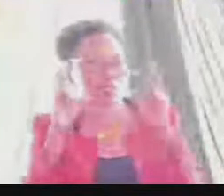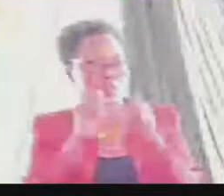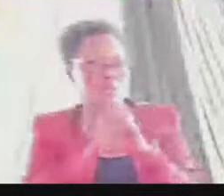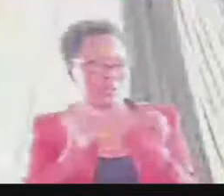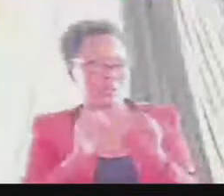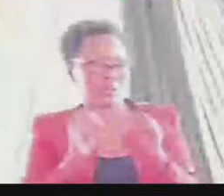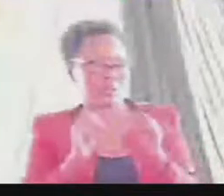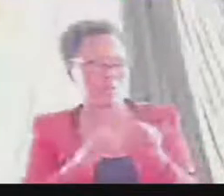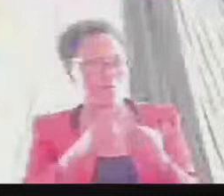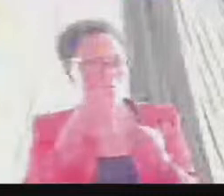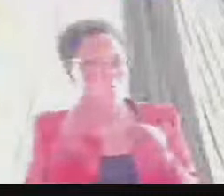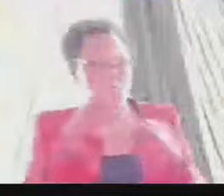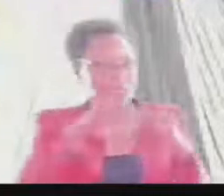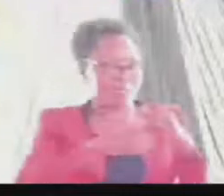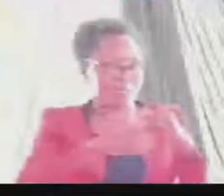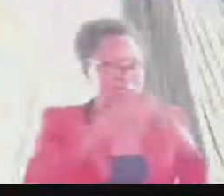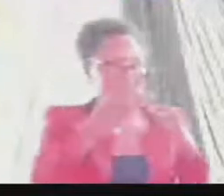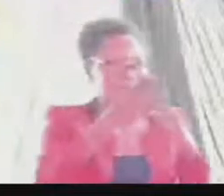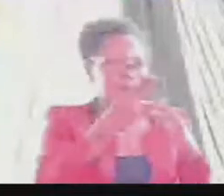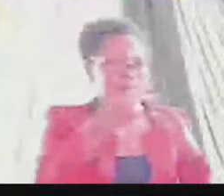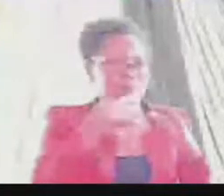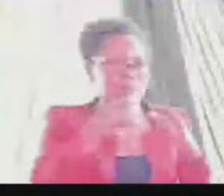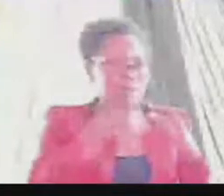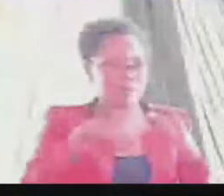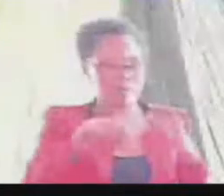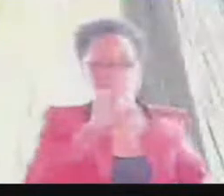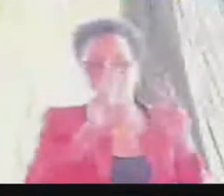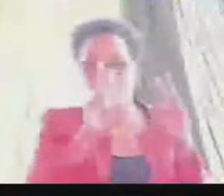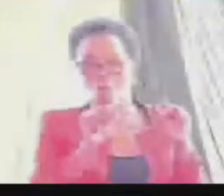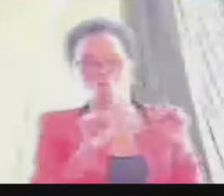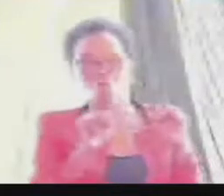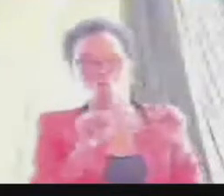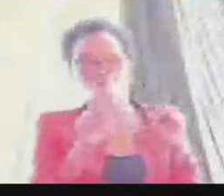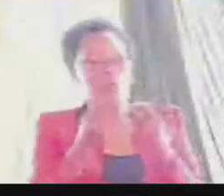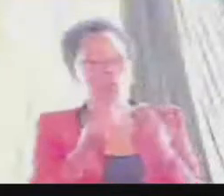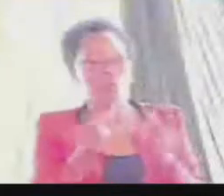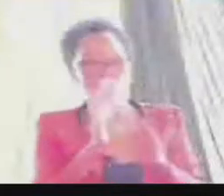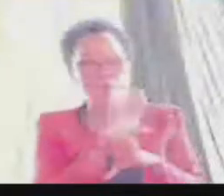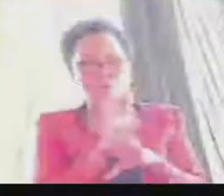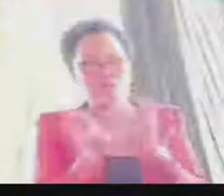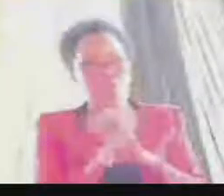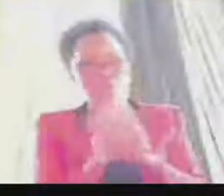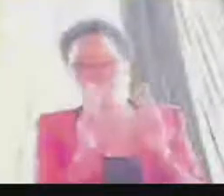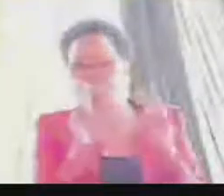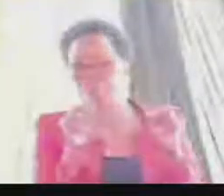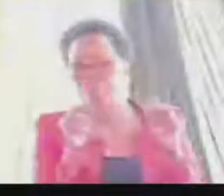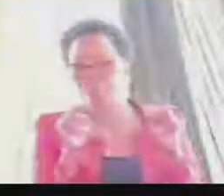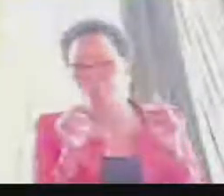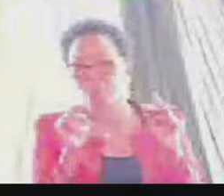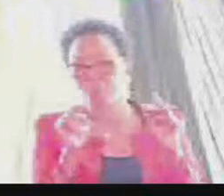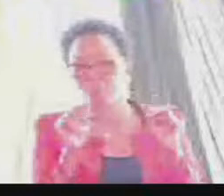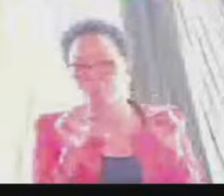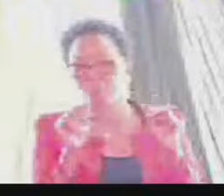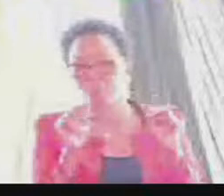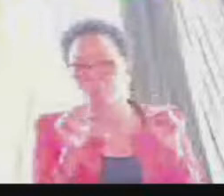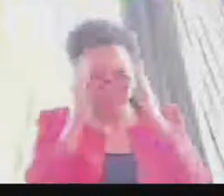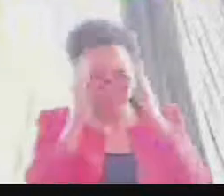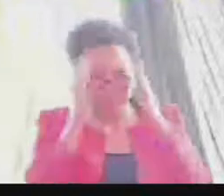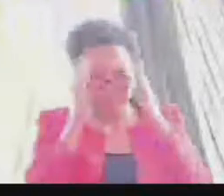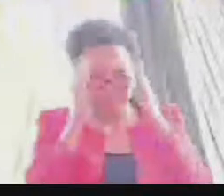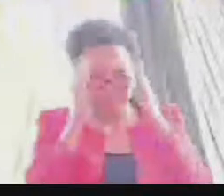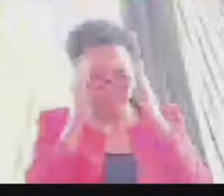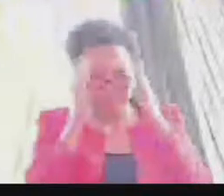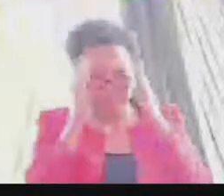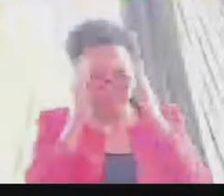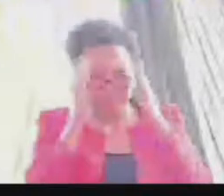164 has said no, we are not dealing with everything. We are dealing with issues of general public